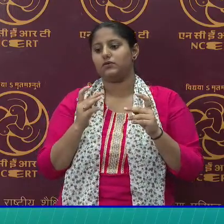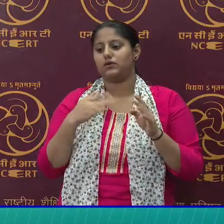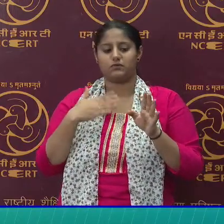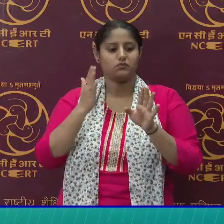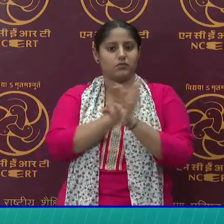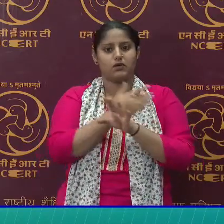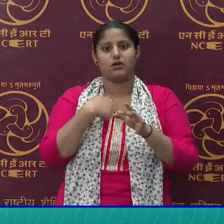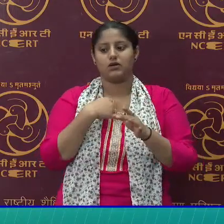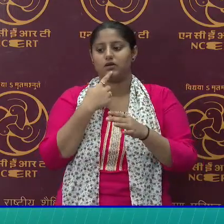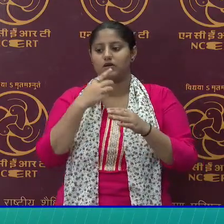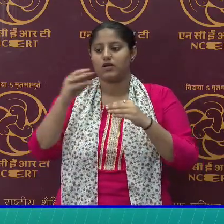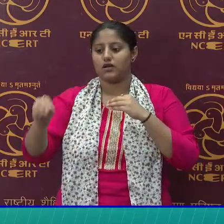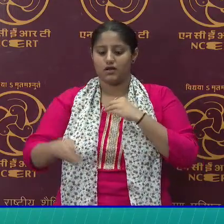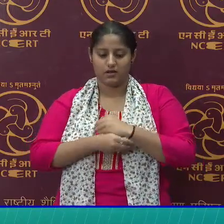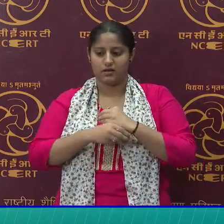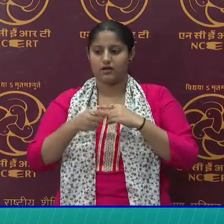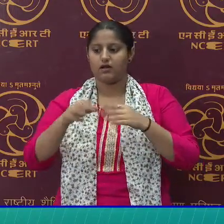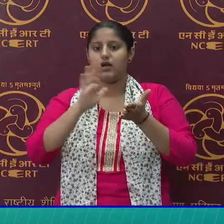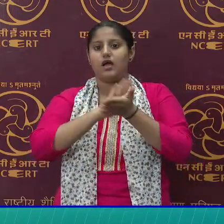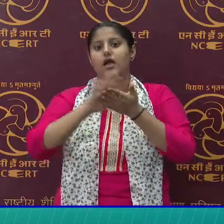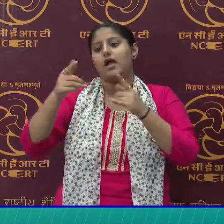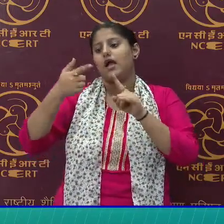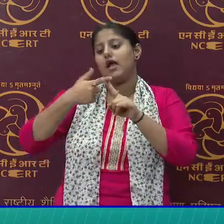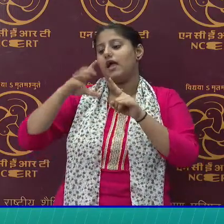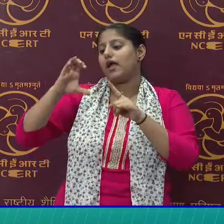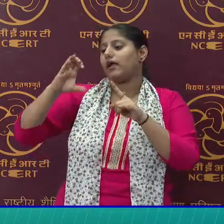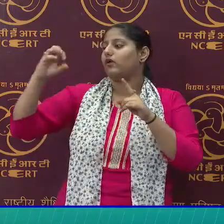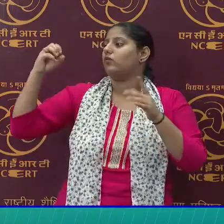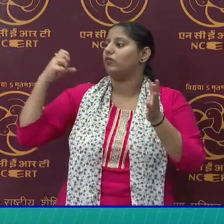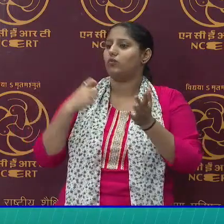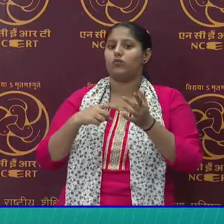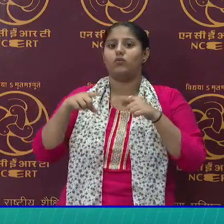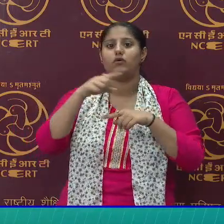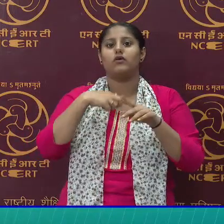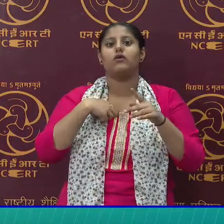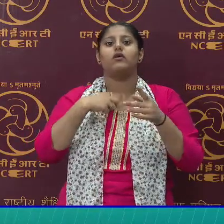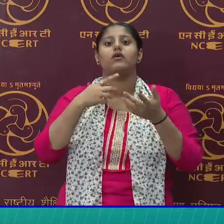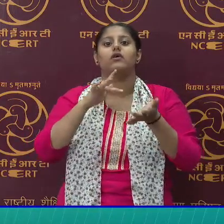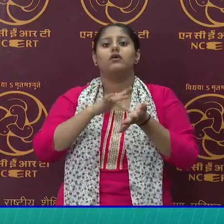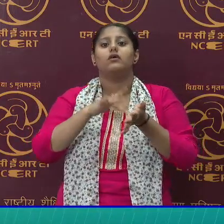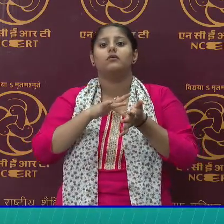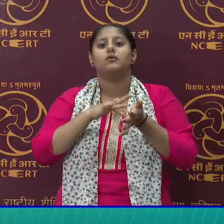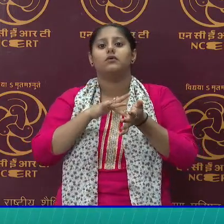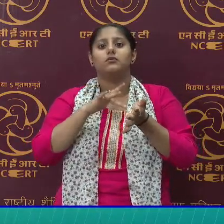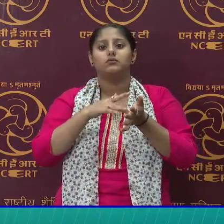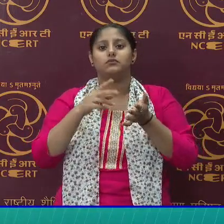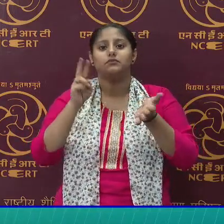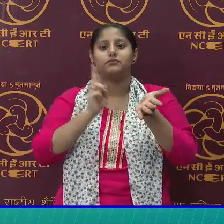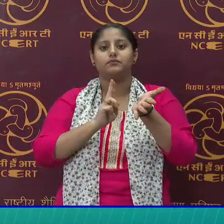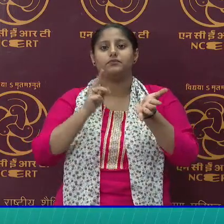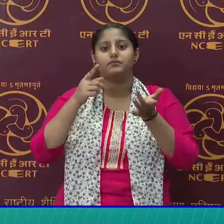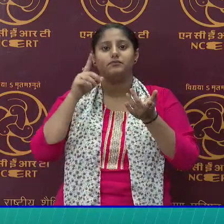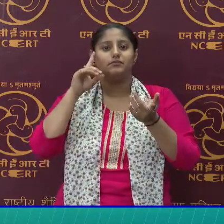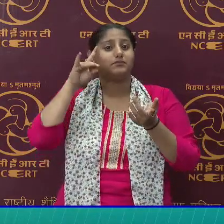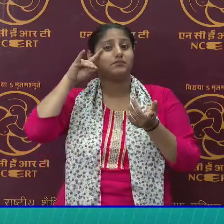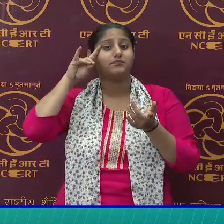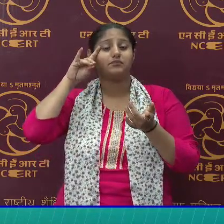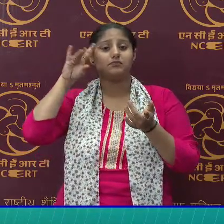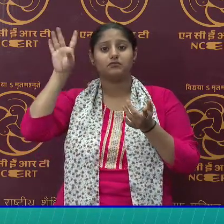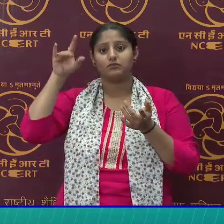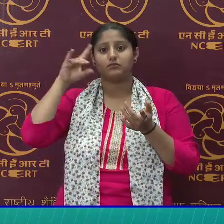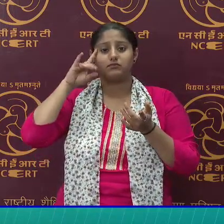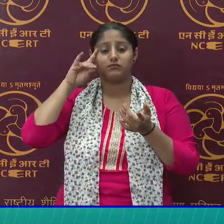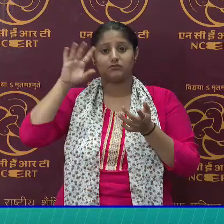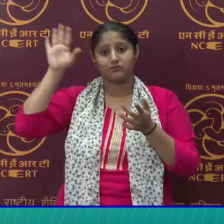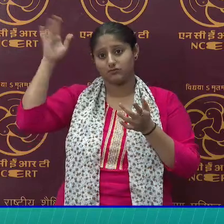just add, there's also a game Hekko from Nagaland. Again, you know, to continue the concept of inclusivity. It began with a